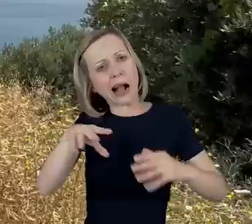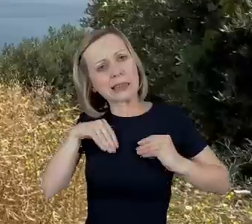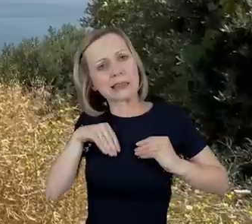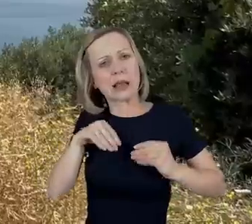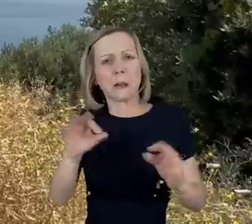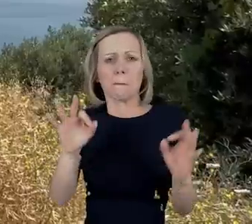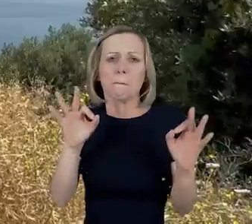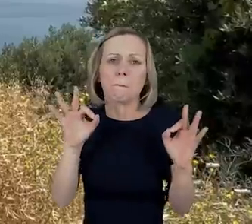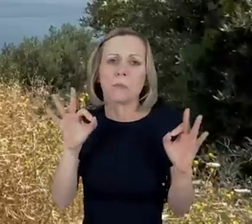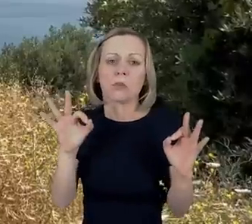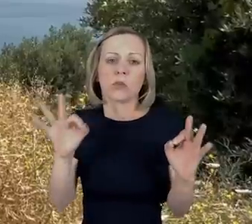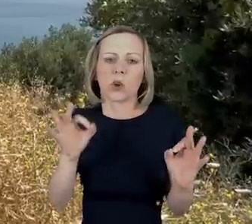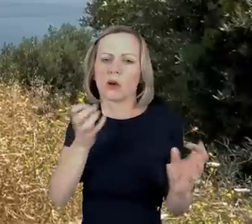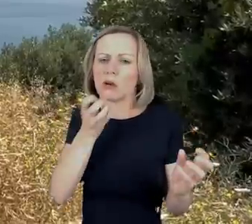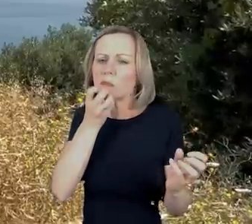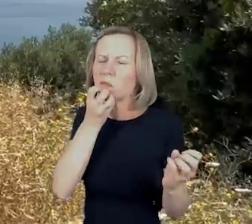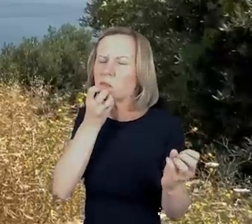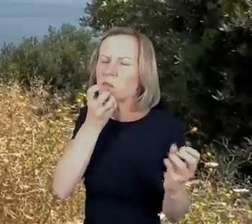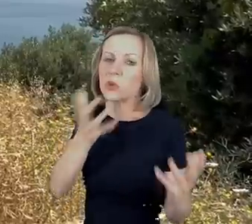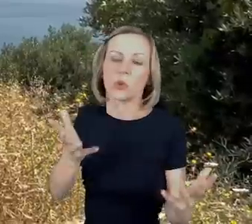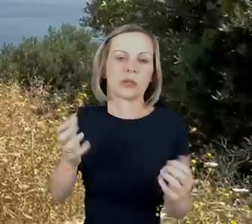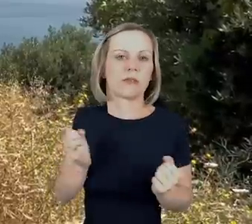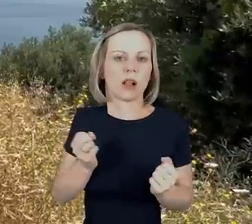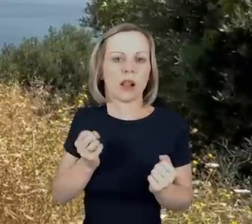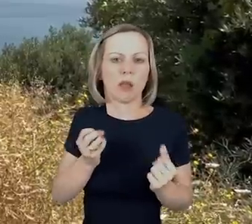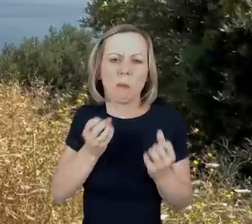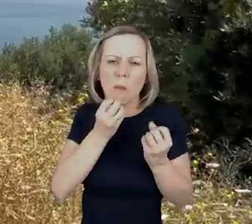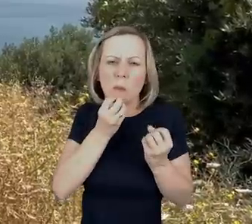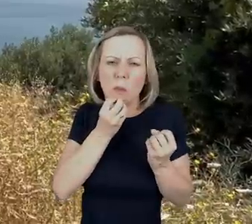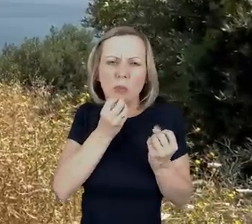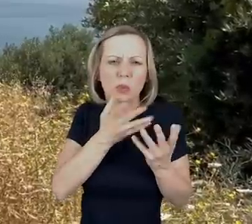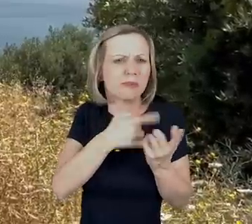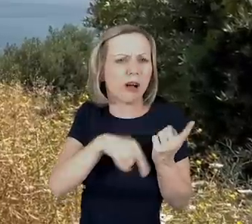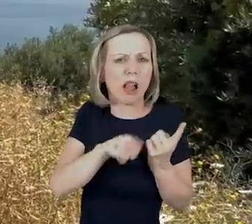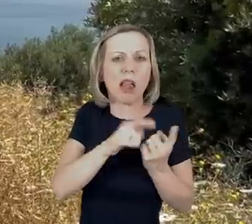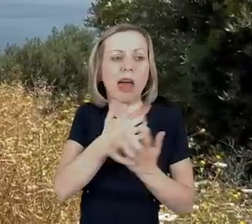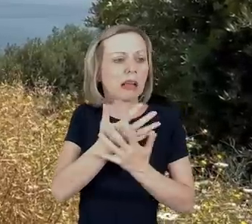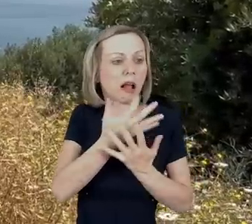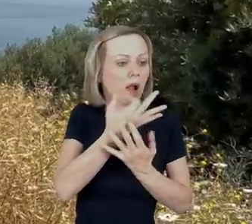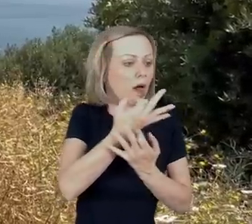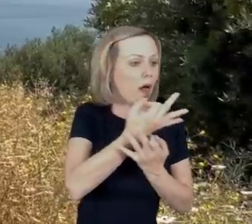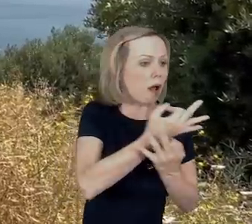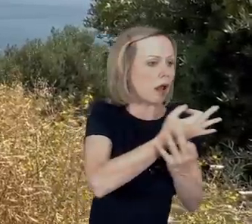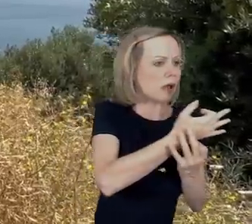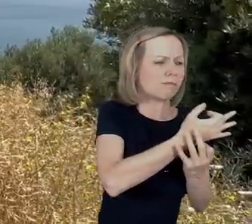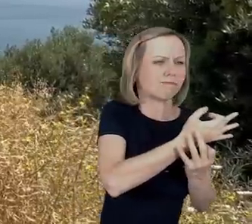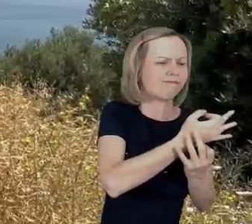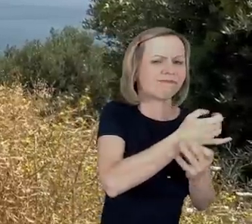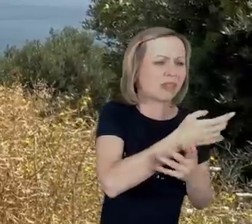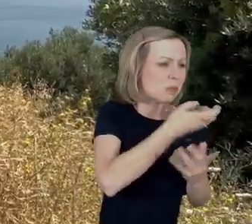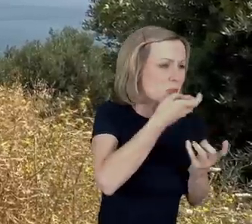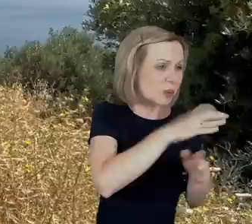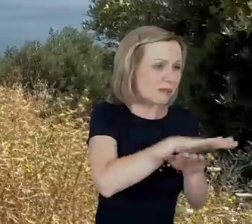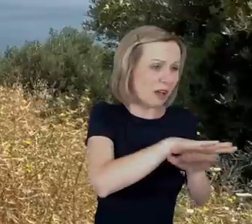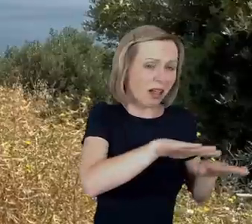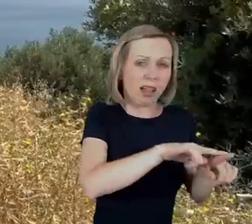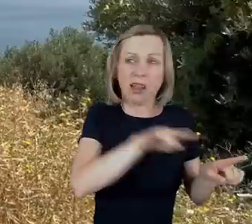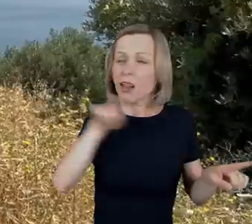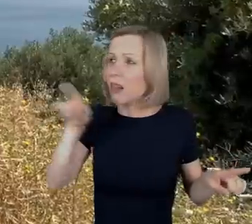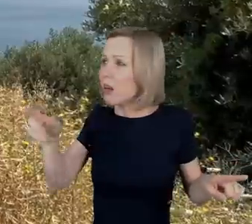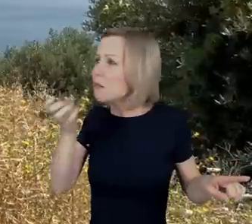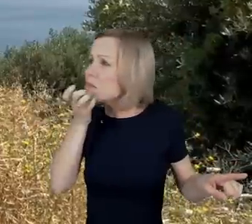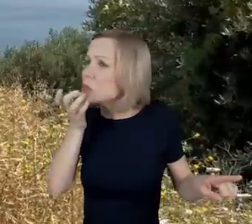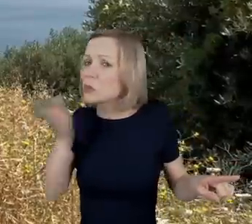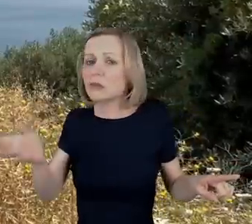Have the courage to embrace purity. It's so much beautiful, that it's so much more beautiful than all that tempts us